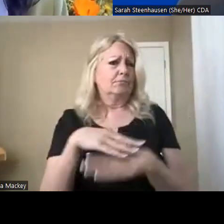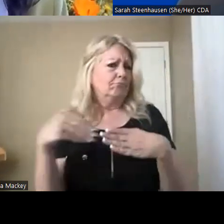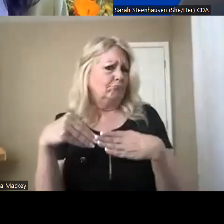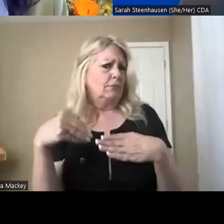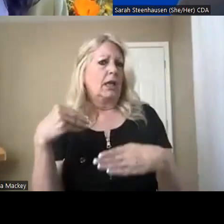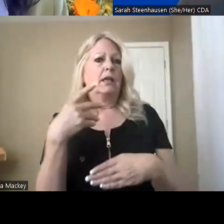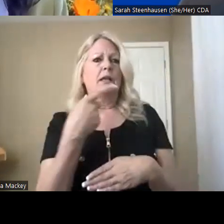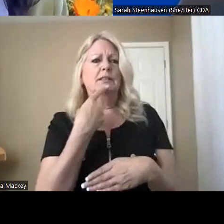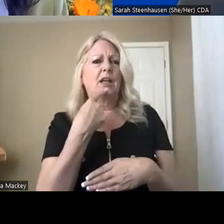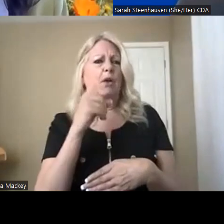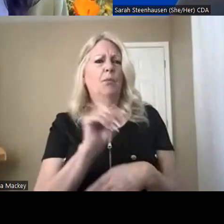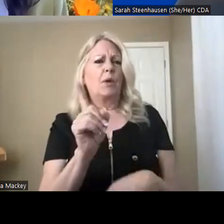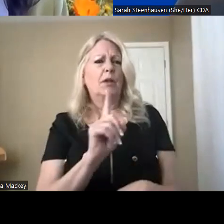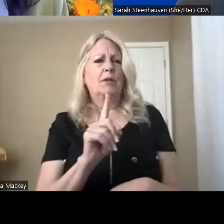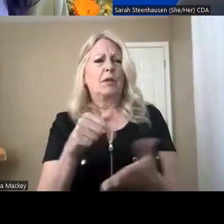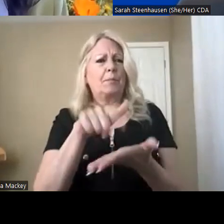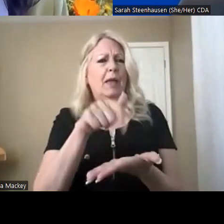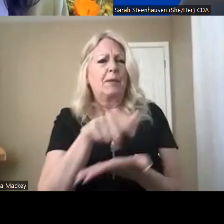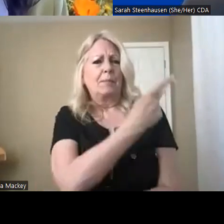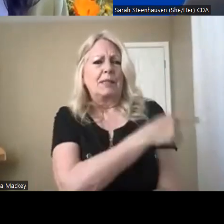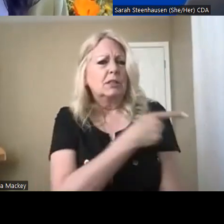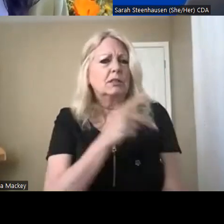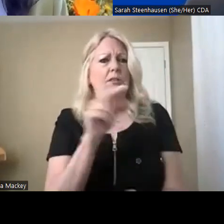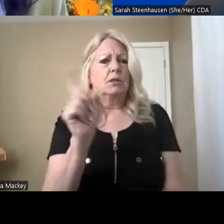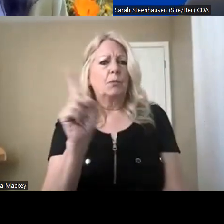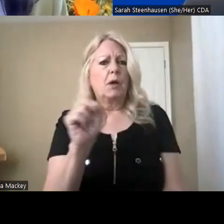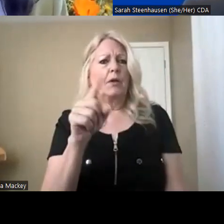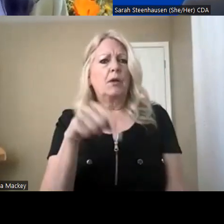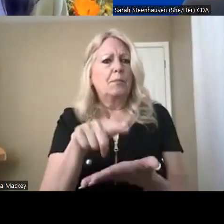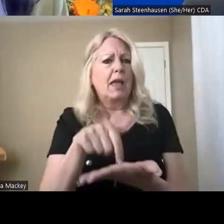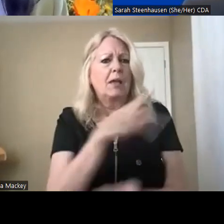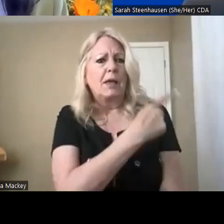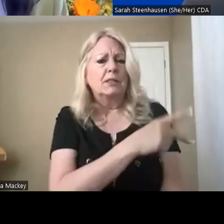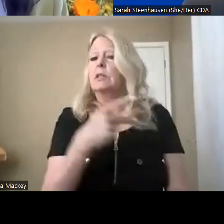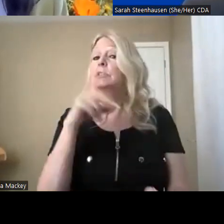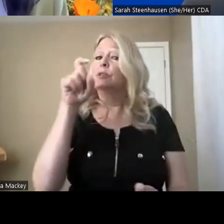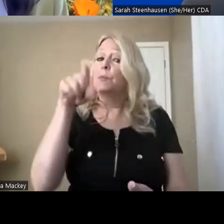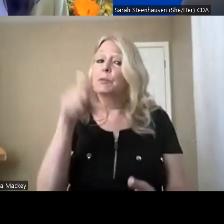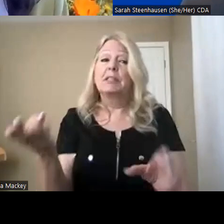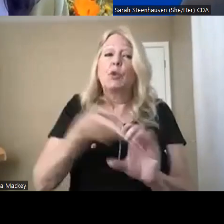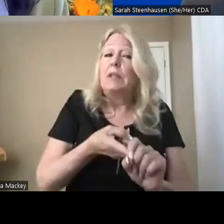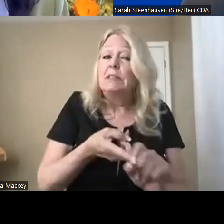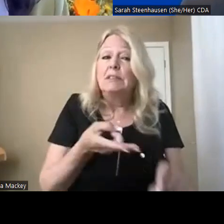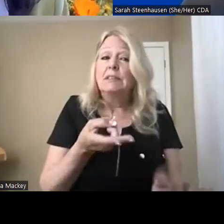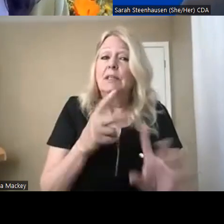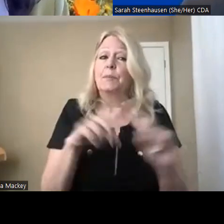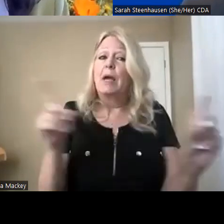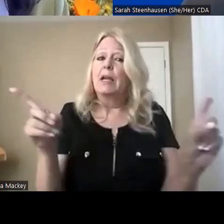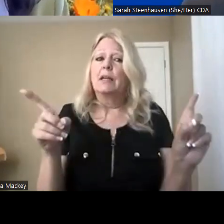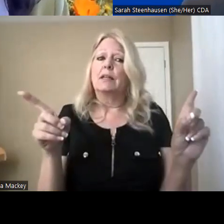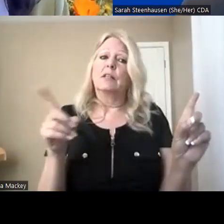patients? And they weren't going to pay the patients. It was supposed to be a joint thing. And then when you start to question